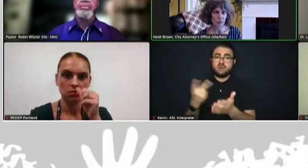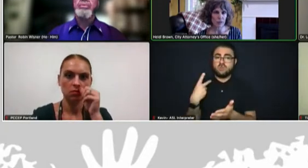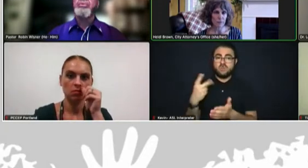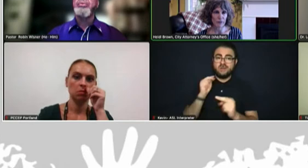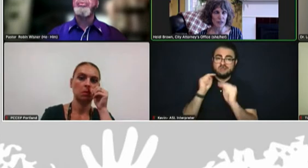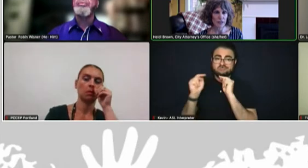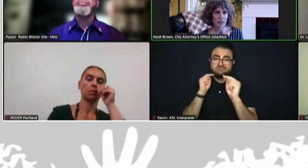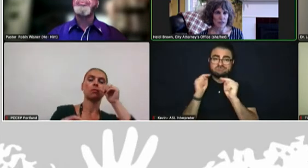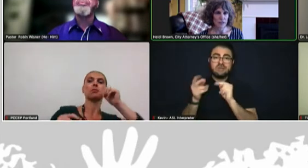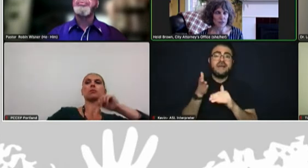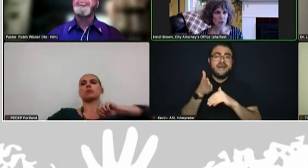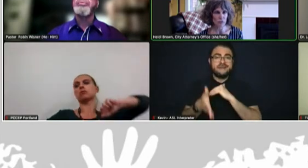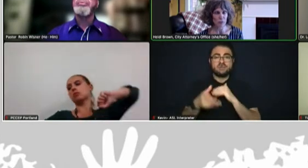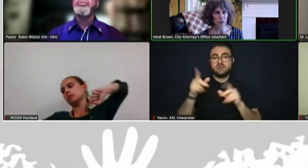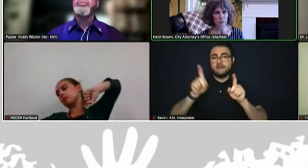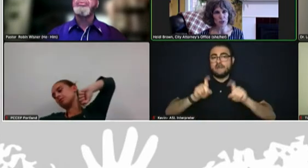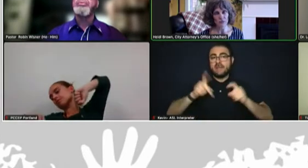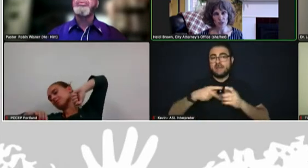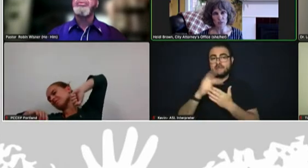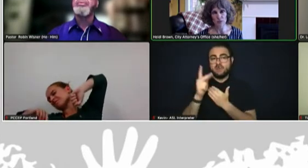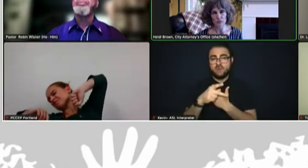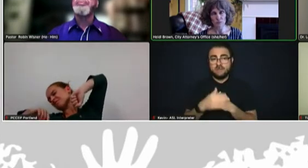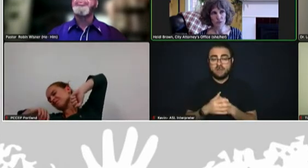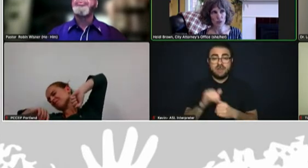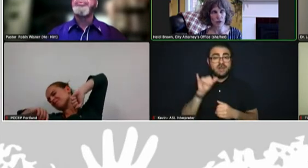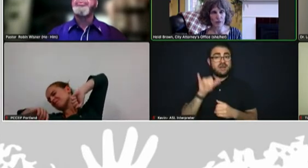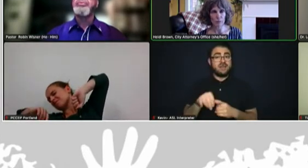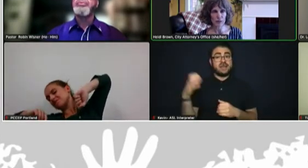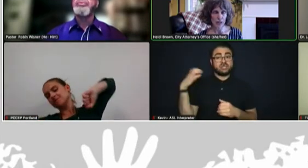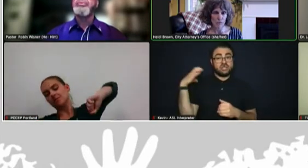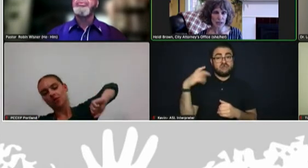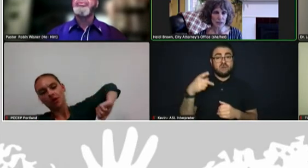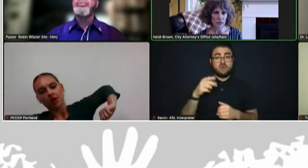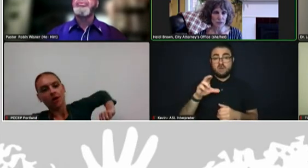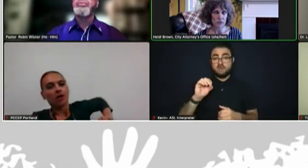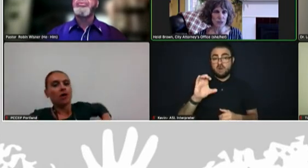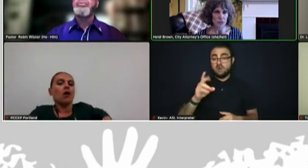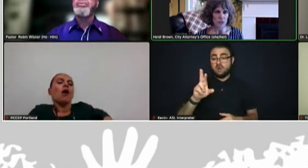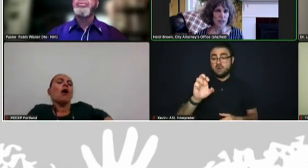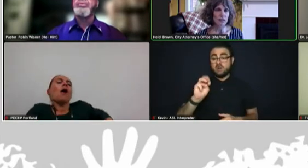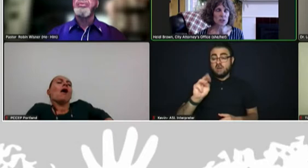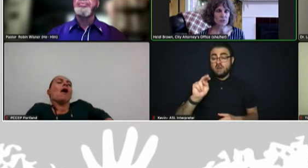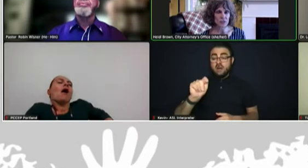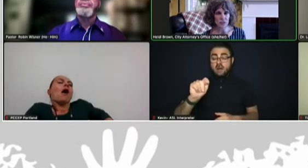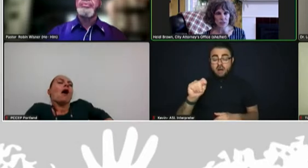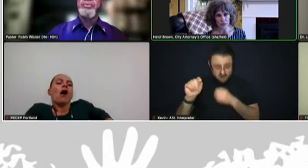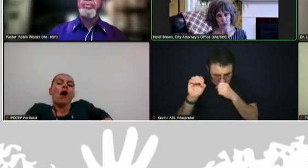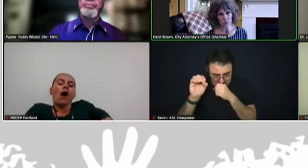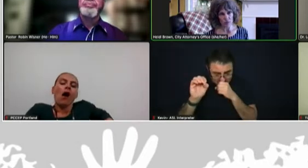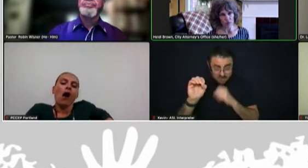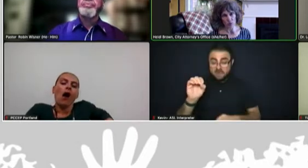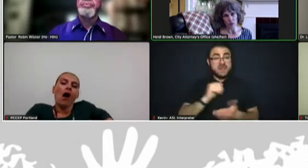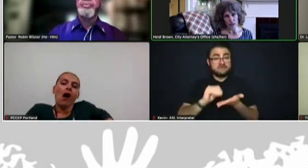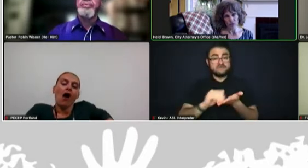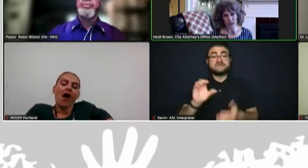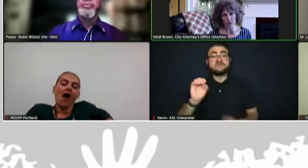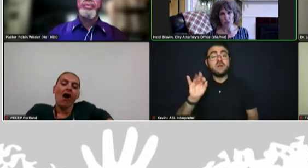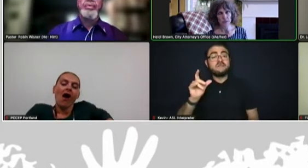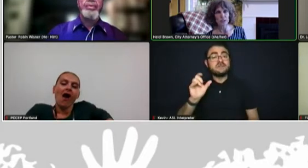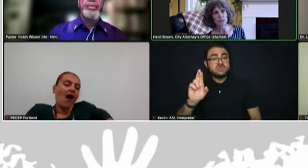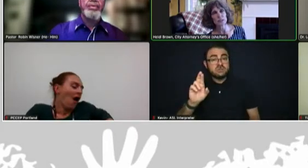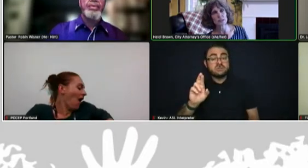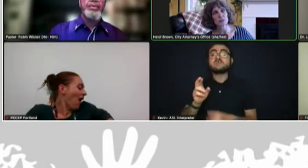pilot program. And the chief procurement officer will be required to bring that back to council for consideration before a